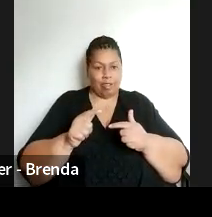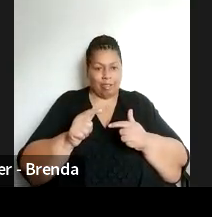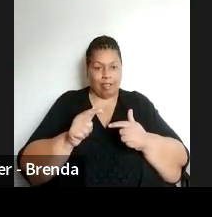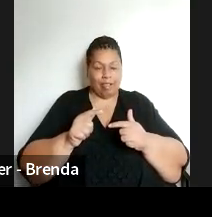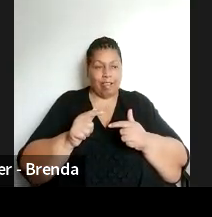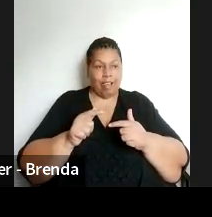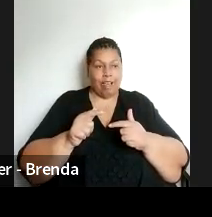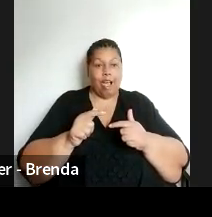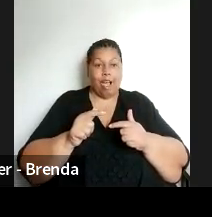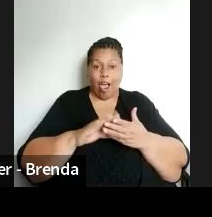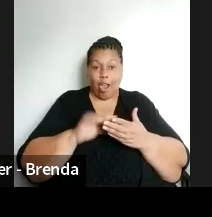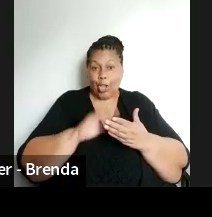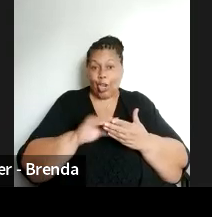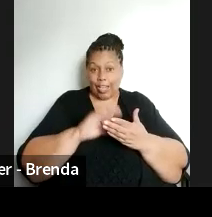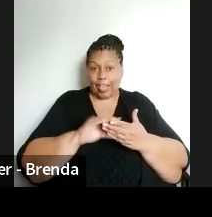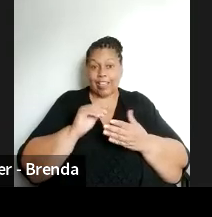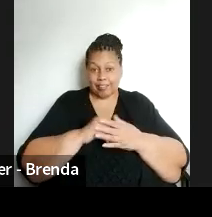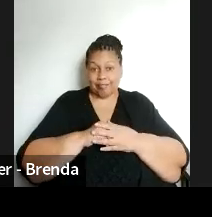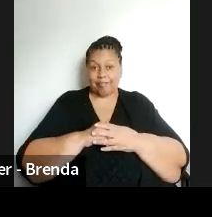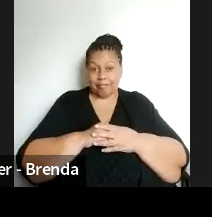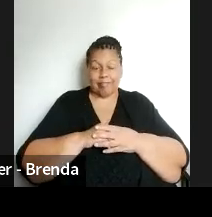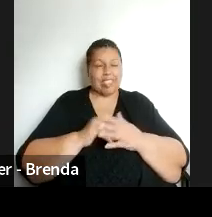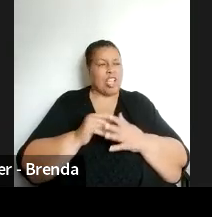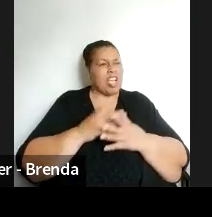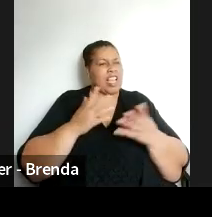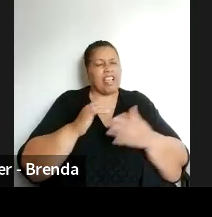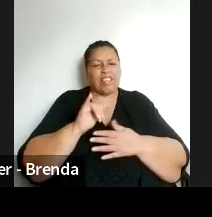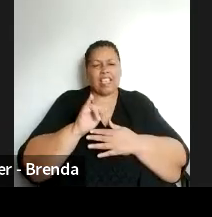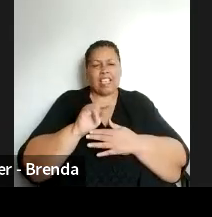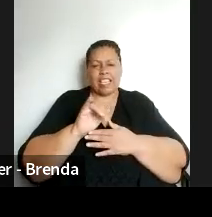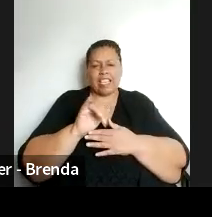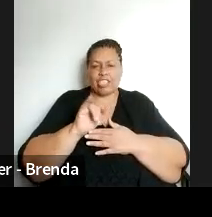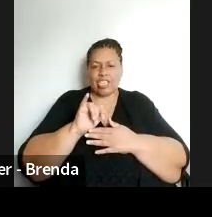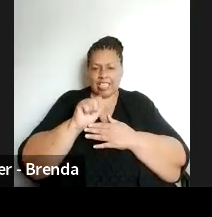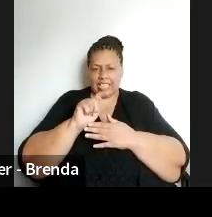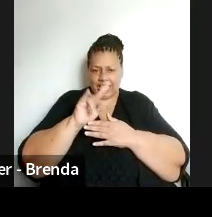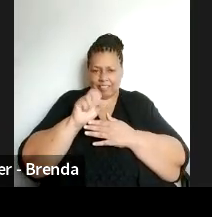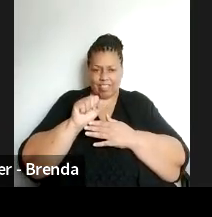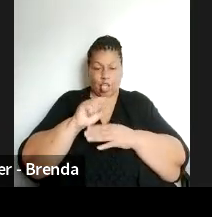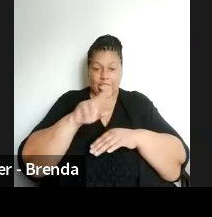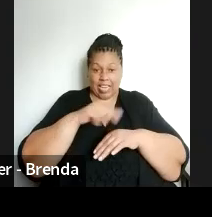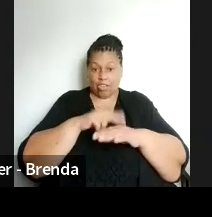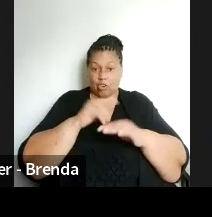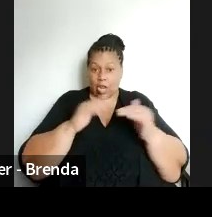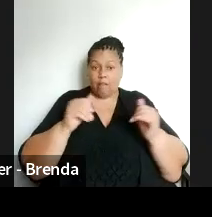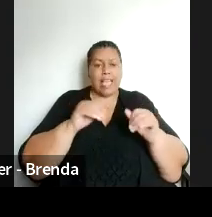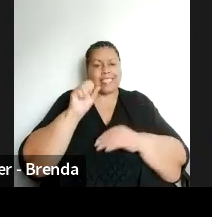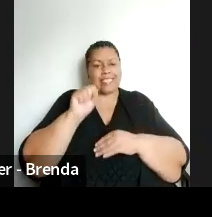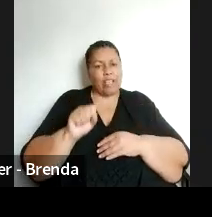And so there are, a lot of initiatives on the national level, I know in South Carolina as well, is to make sure that there's